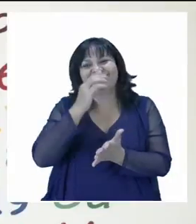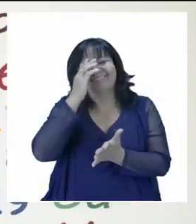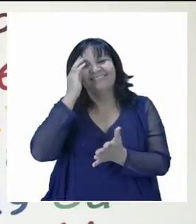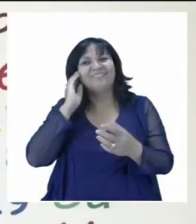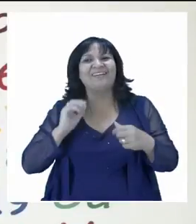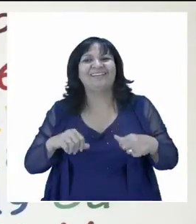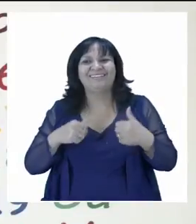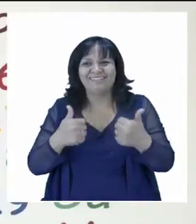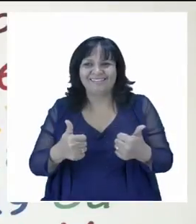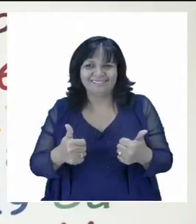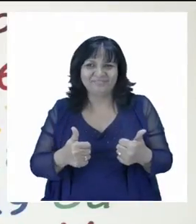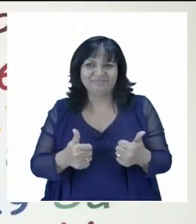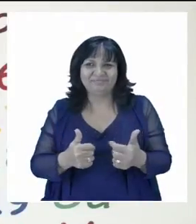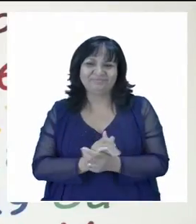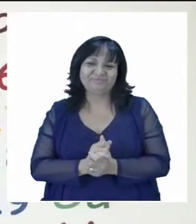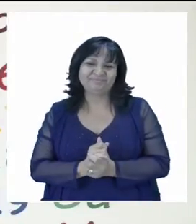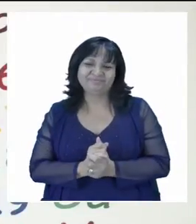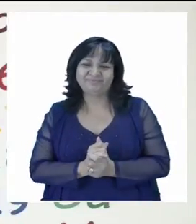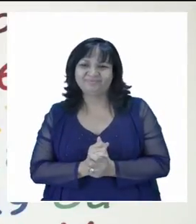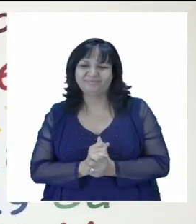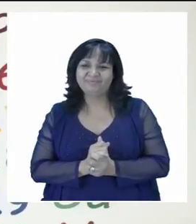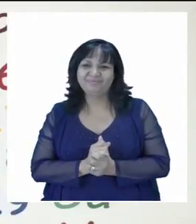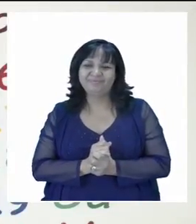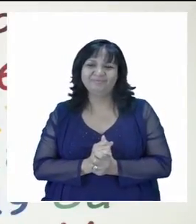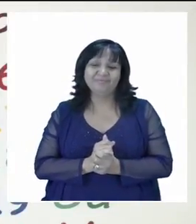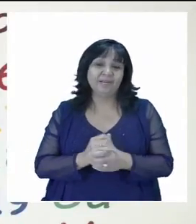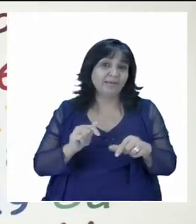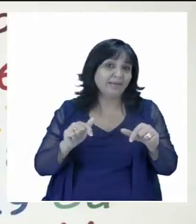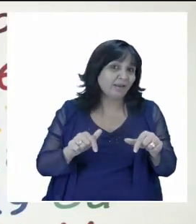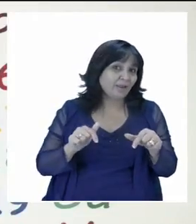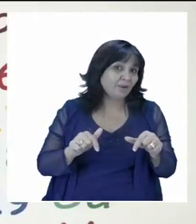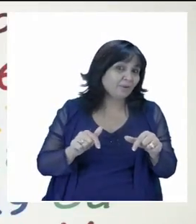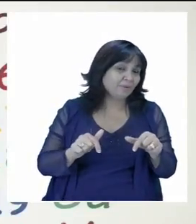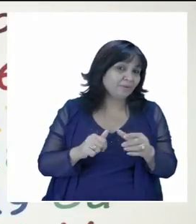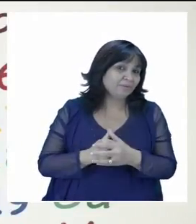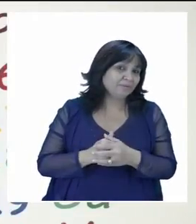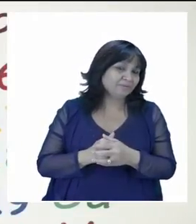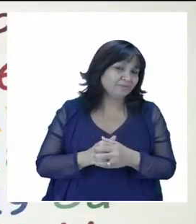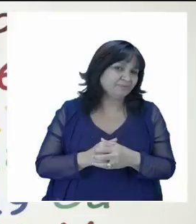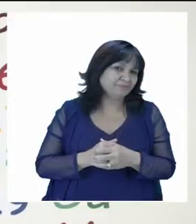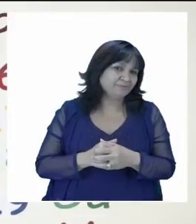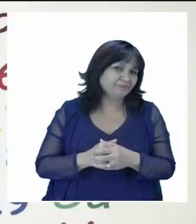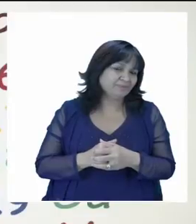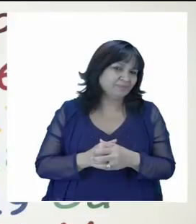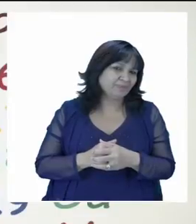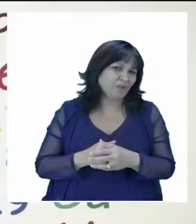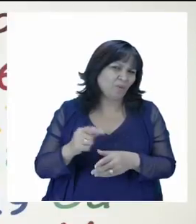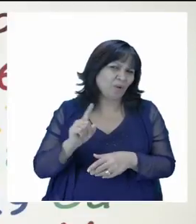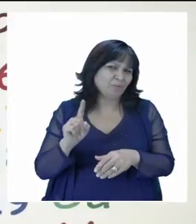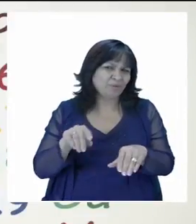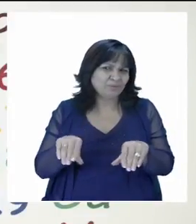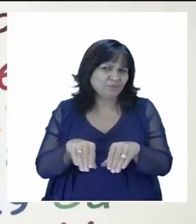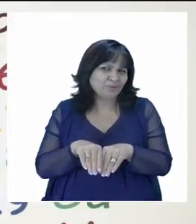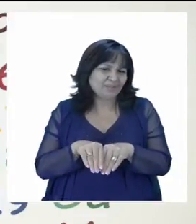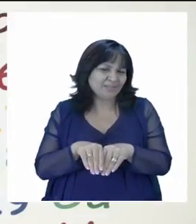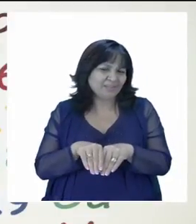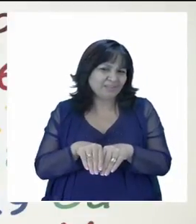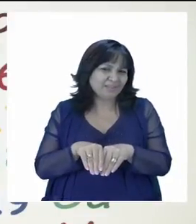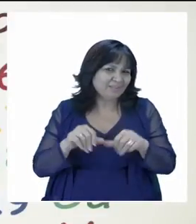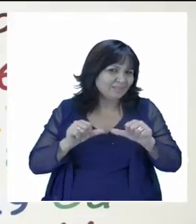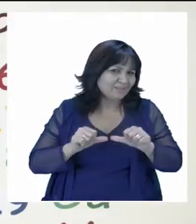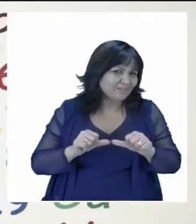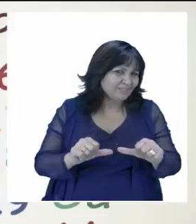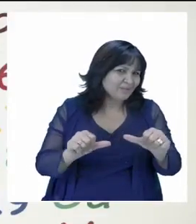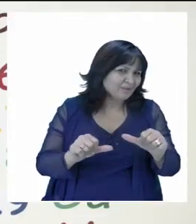done, my friends. Now we are going to pretend to do another action. And this